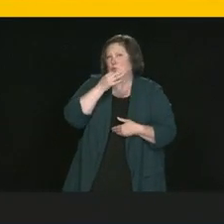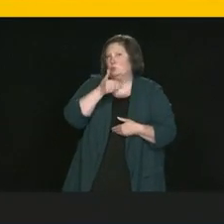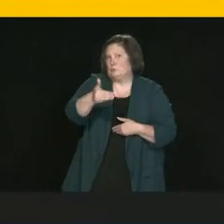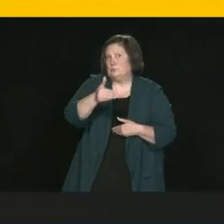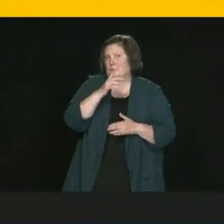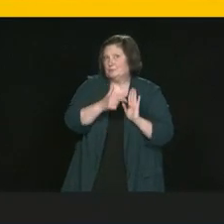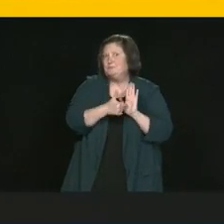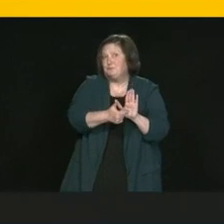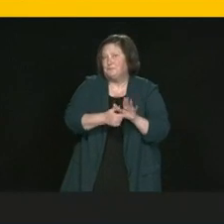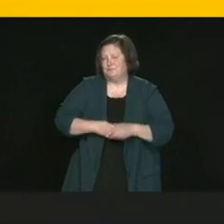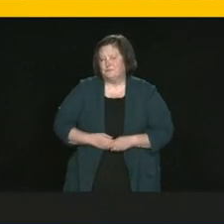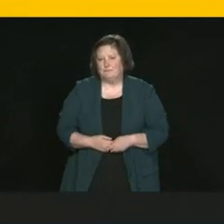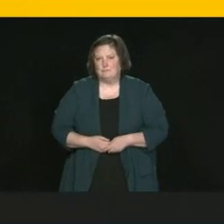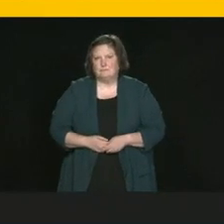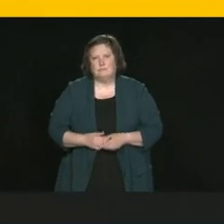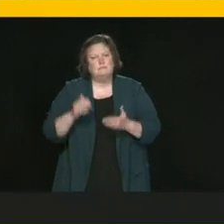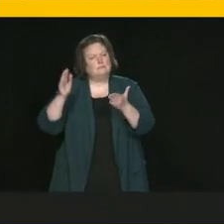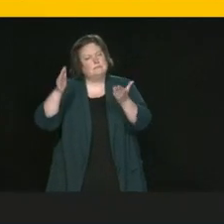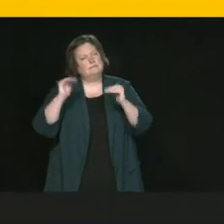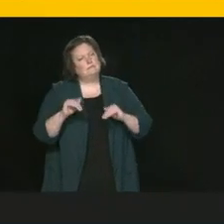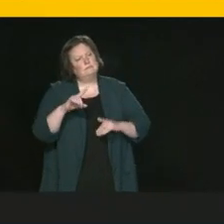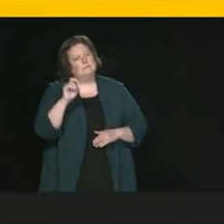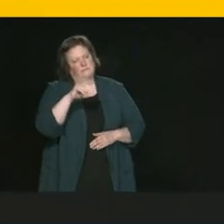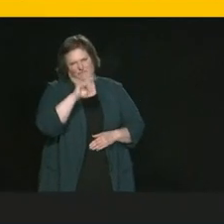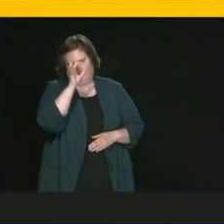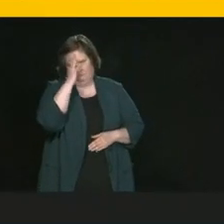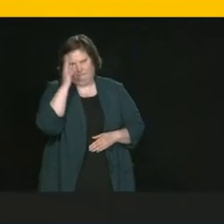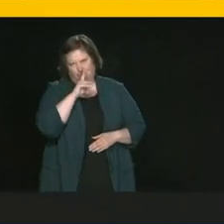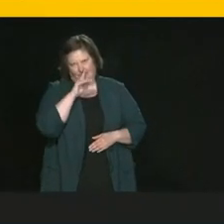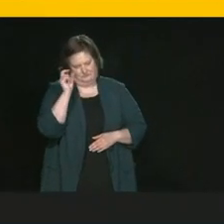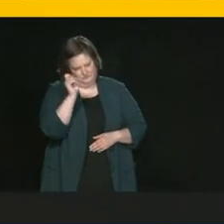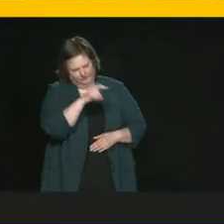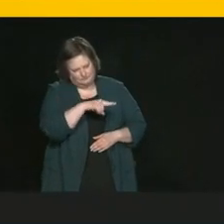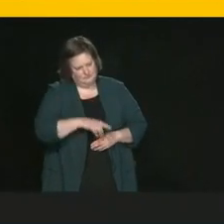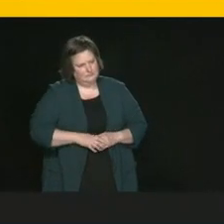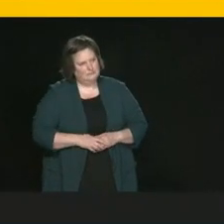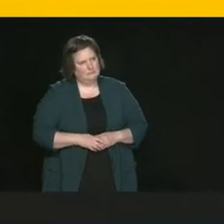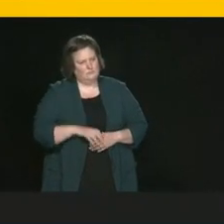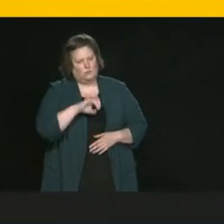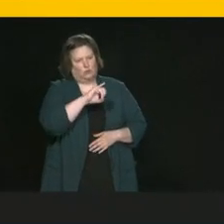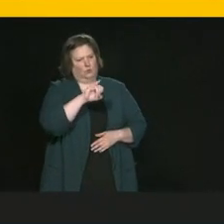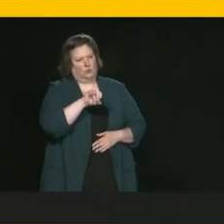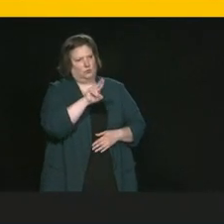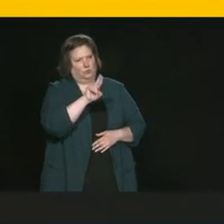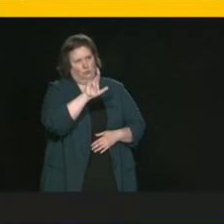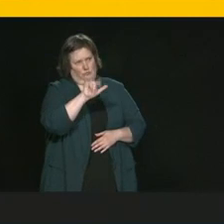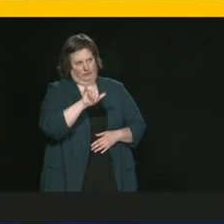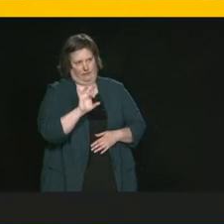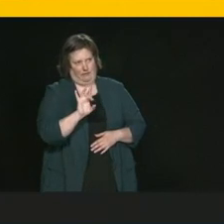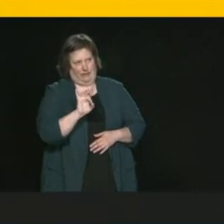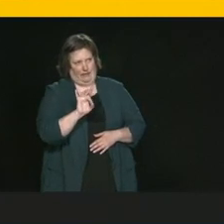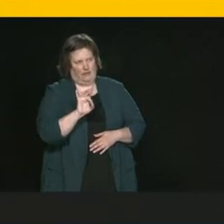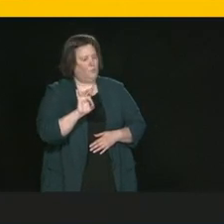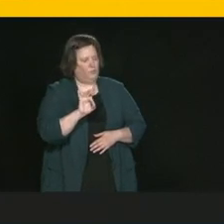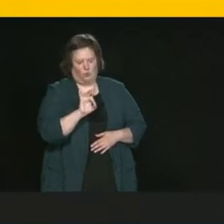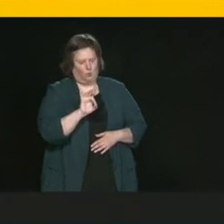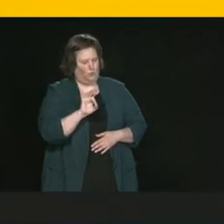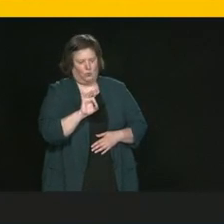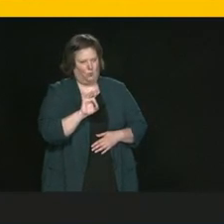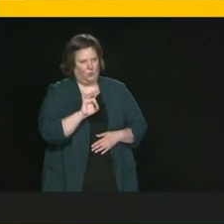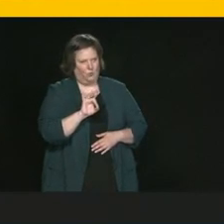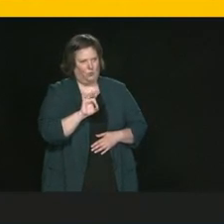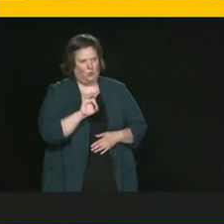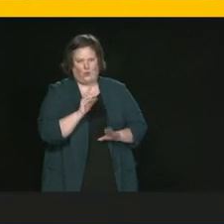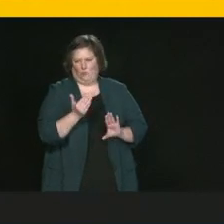now, there are, on January 8th, flight 752 crashed. There are still